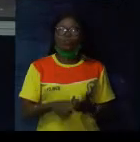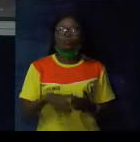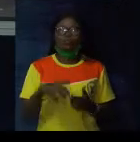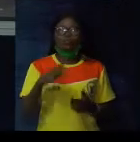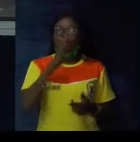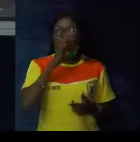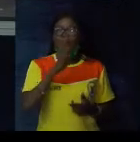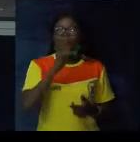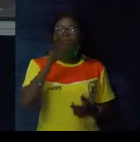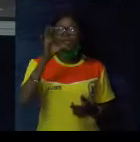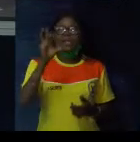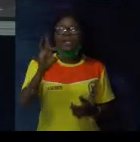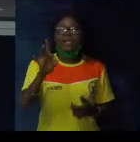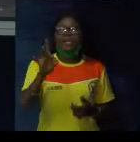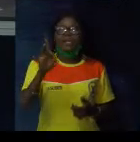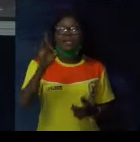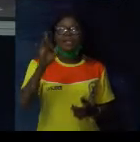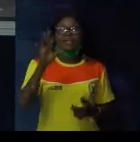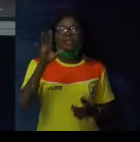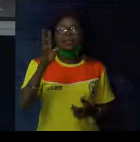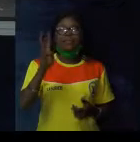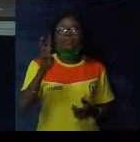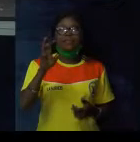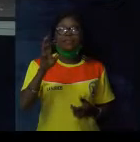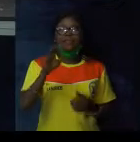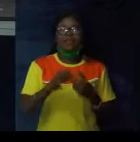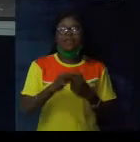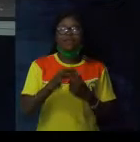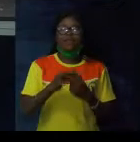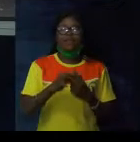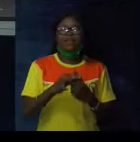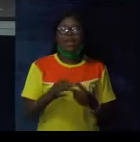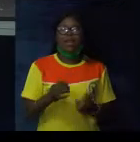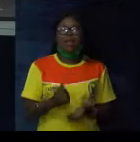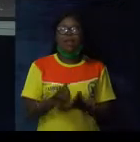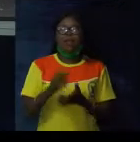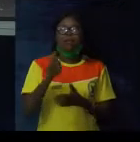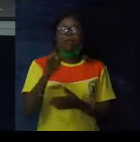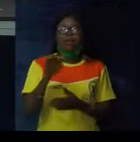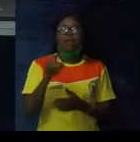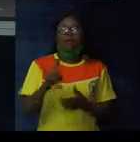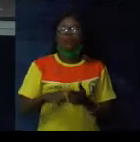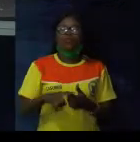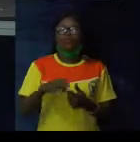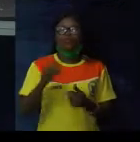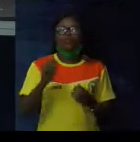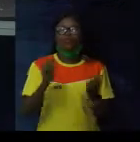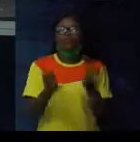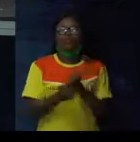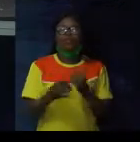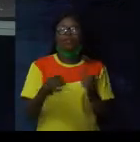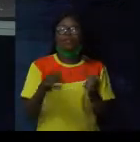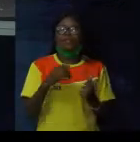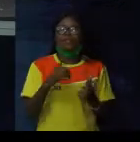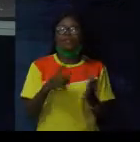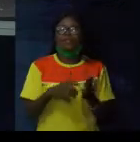Help Umar to convert the reading back to Celsius. It's the same problem. Fahrenheit back to Celsius. I'll give you 10 seconds to work that